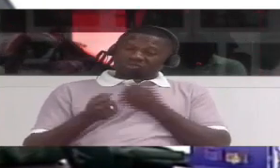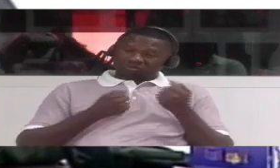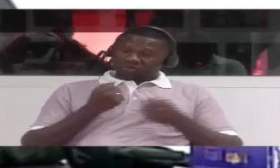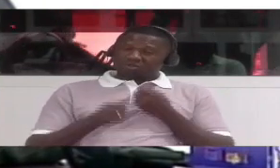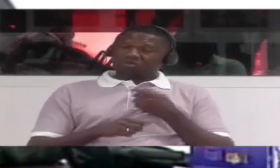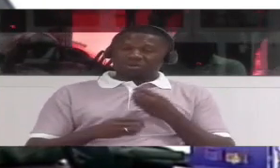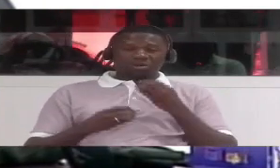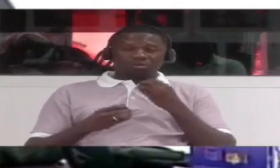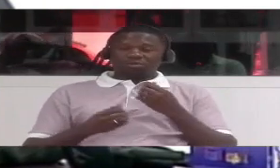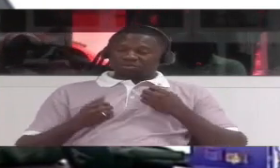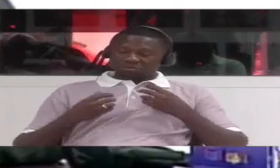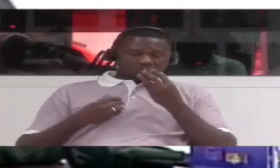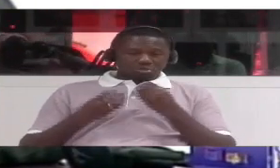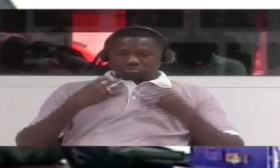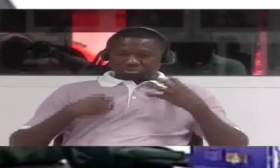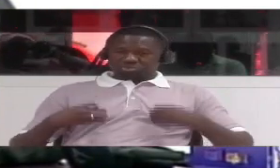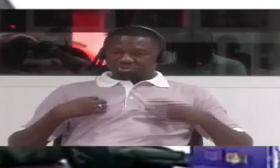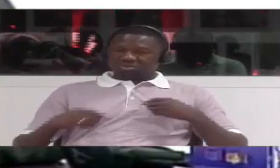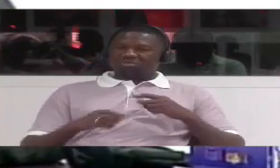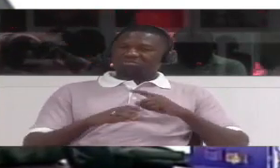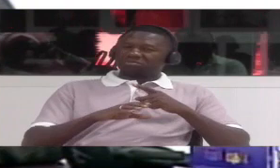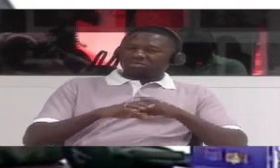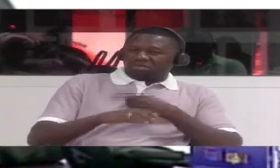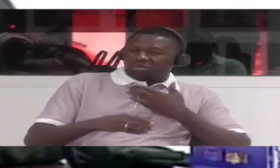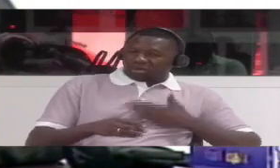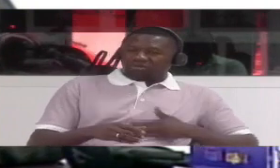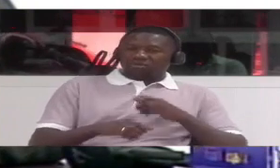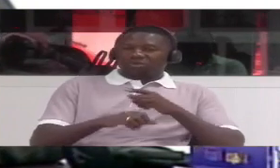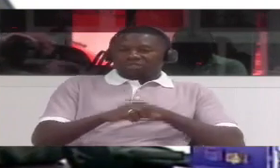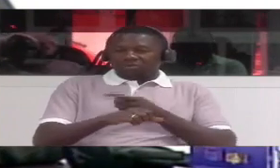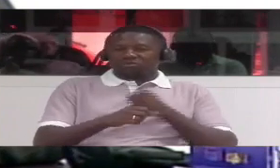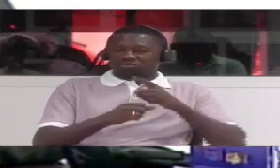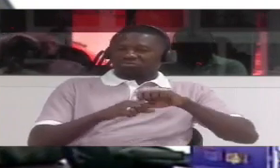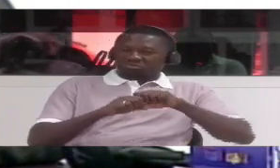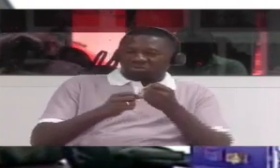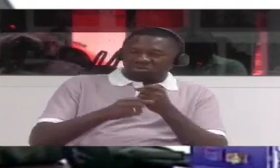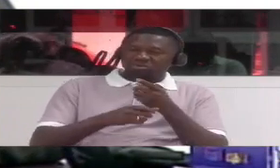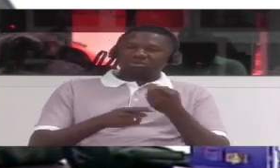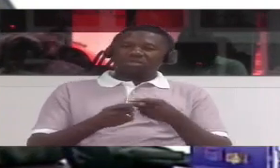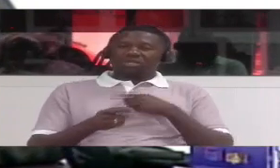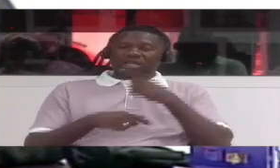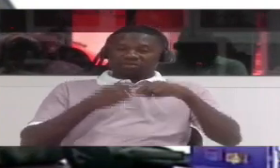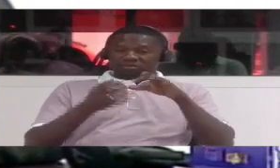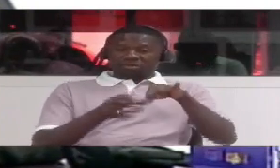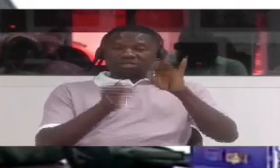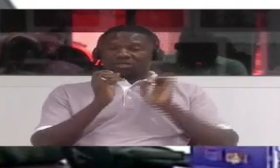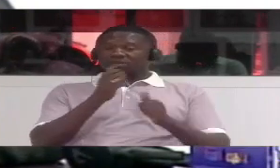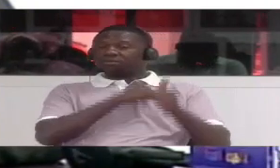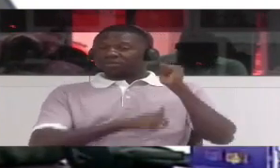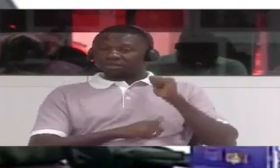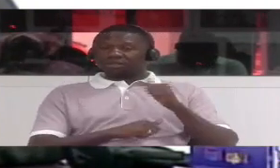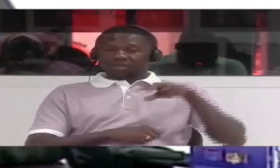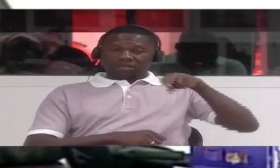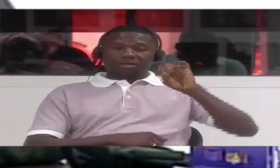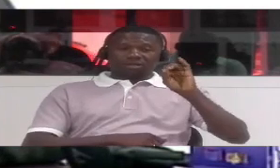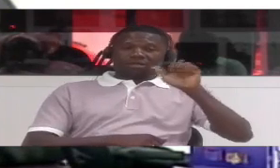lot, parts of your skin was broken, and thereafter you were taken back into the